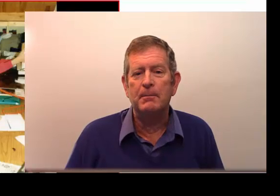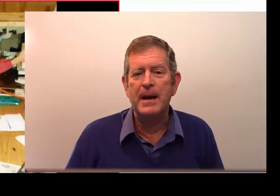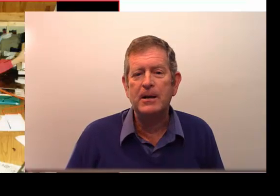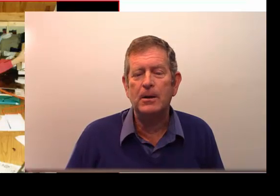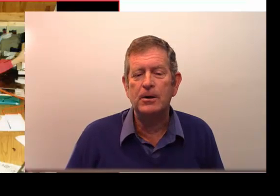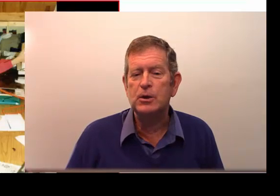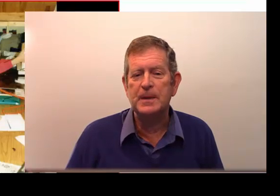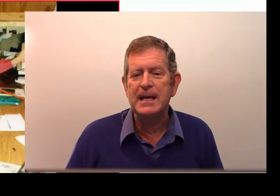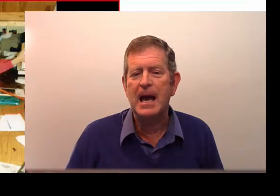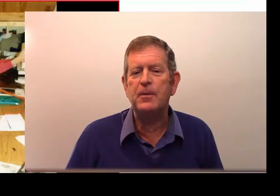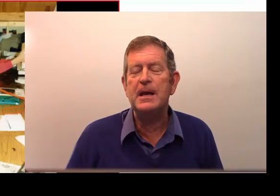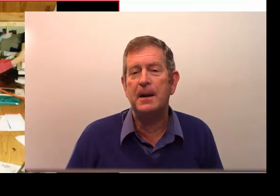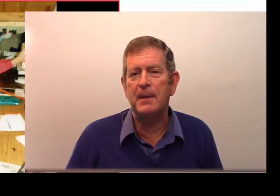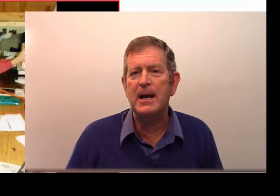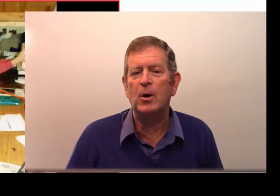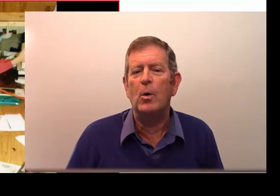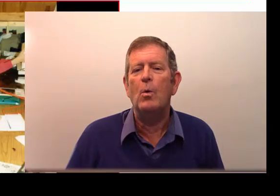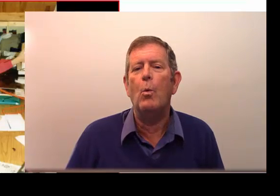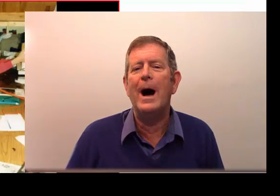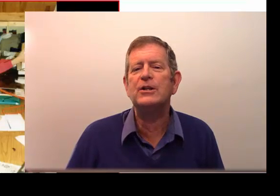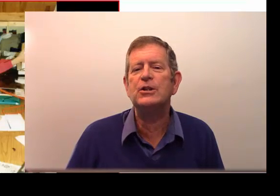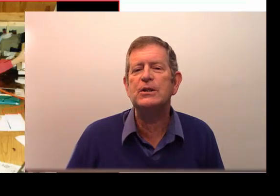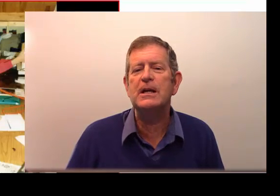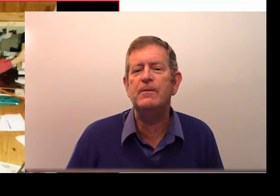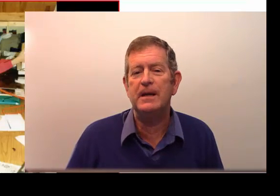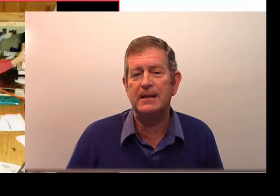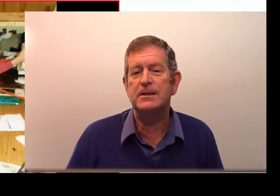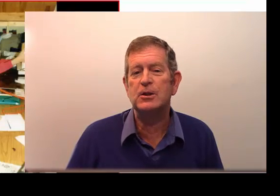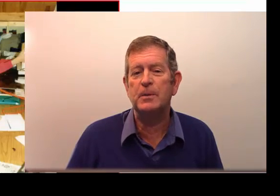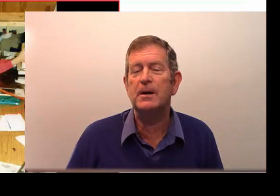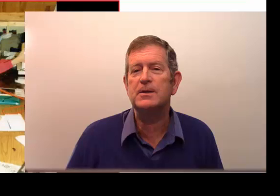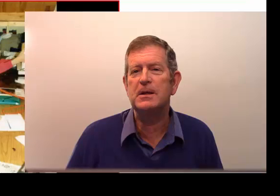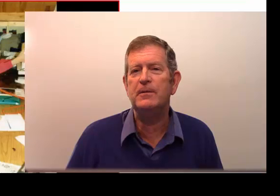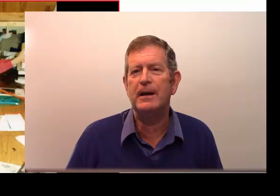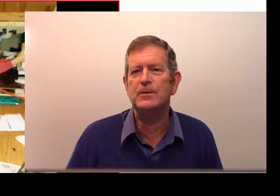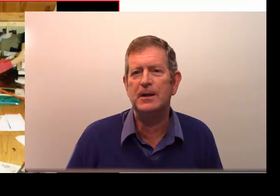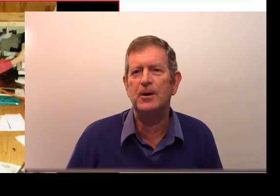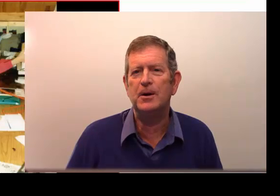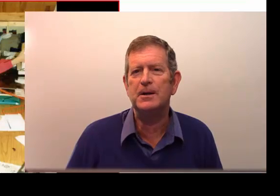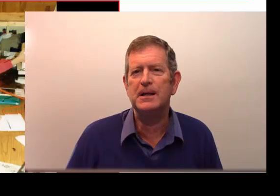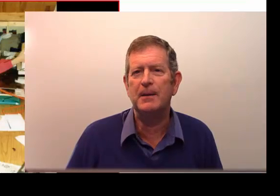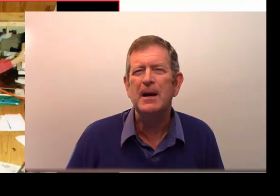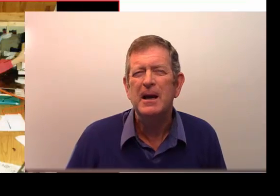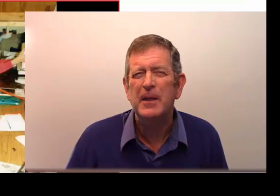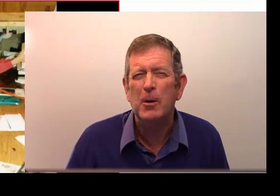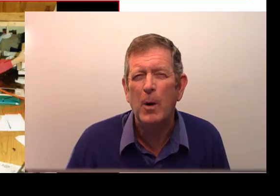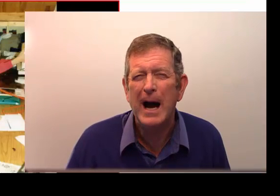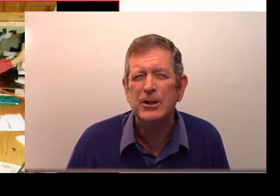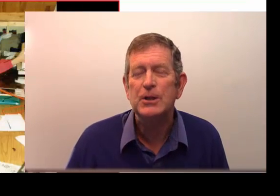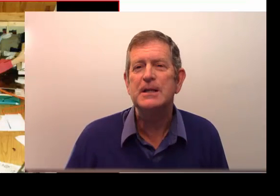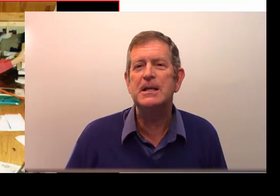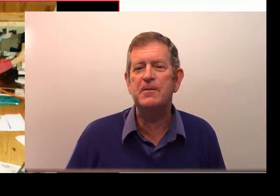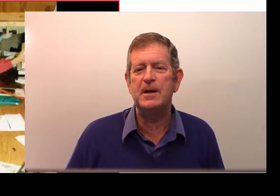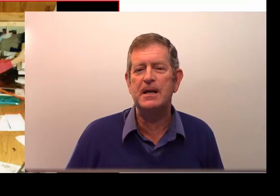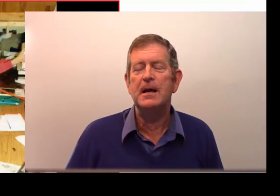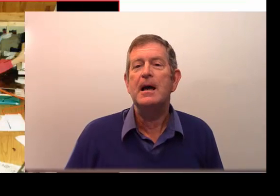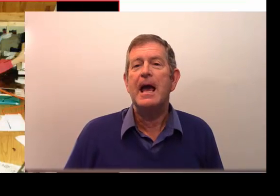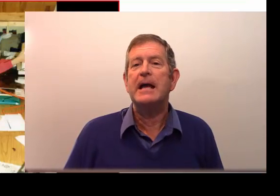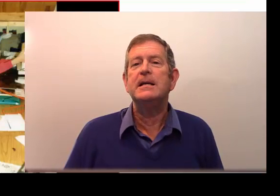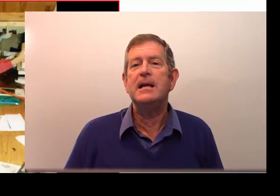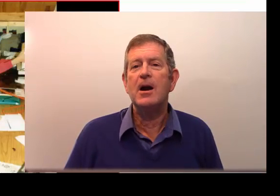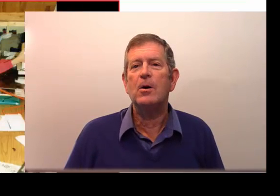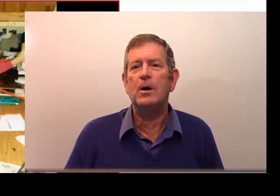dinner, Kathy and Michael watch TV. That's the smallest TV I've seen in a long time. They watch